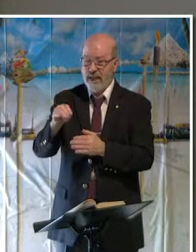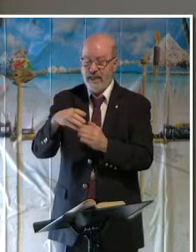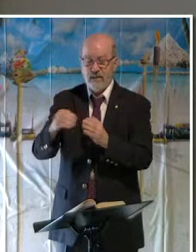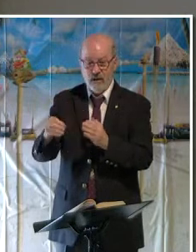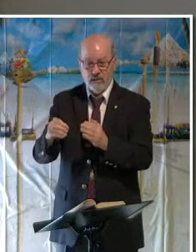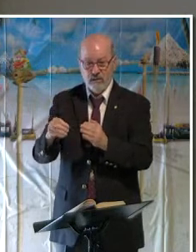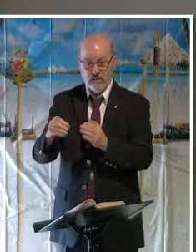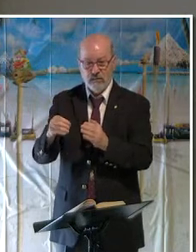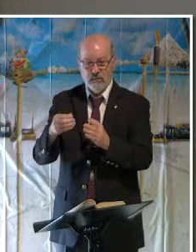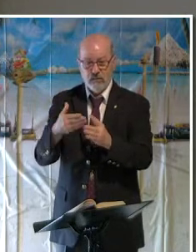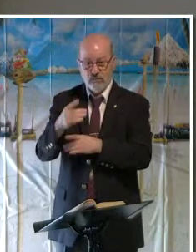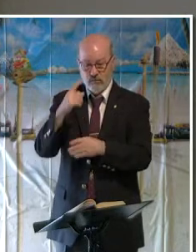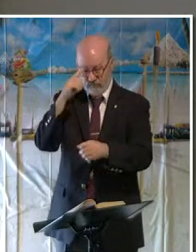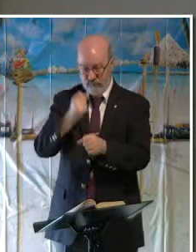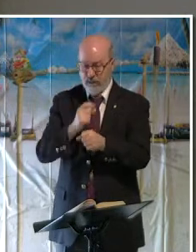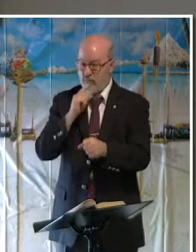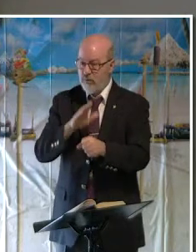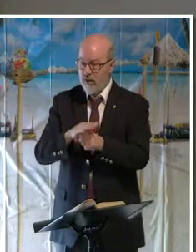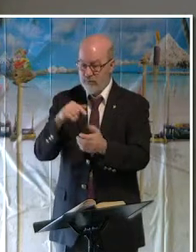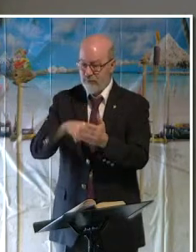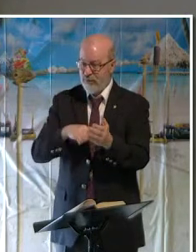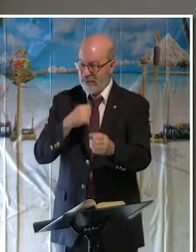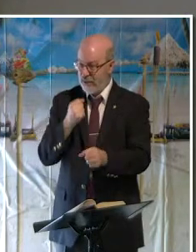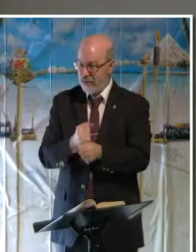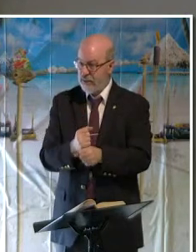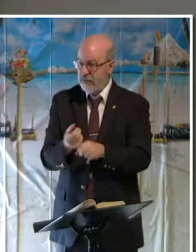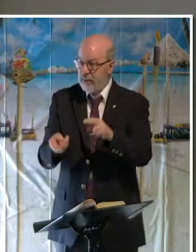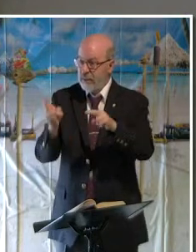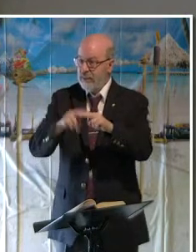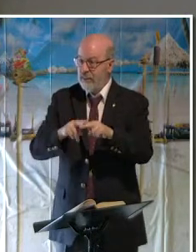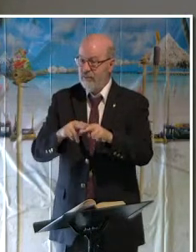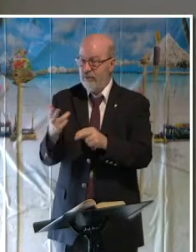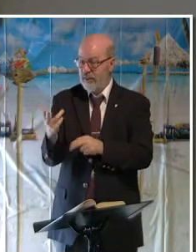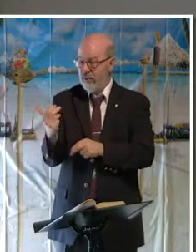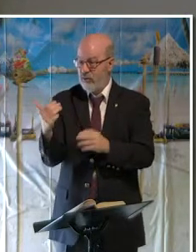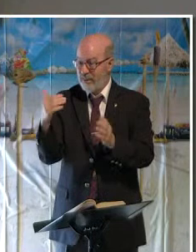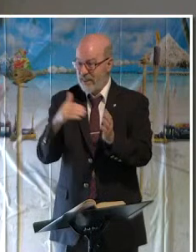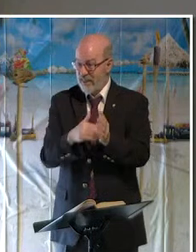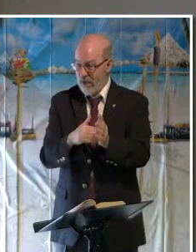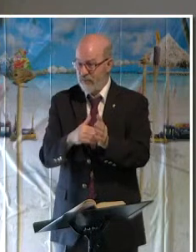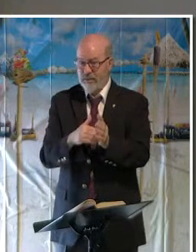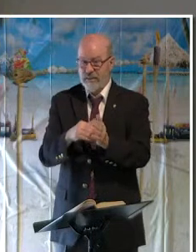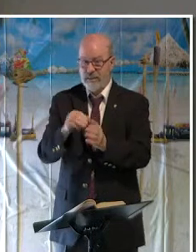$142,480 through faith promise giving this year. That's an increase of